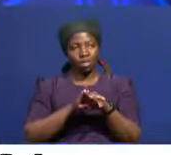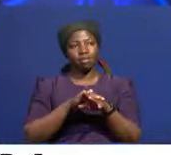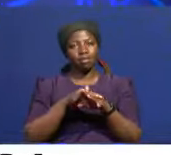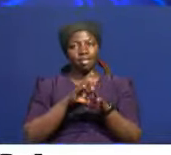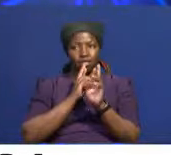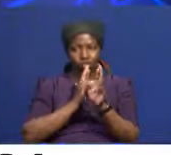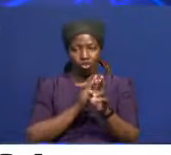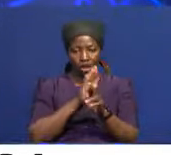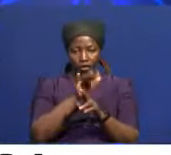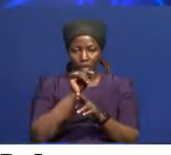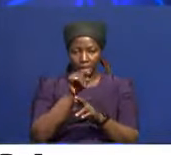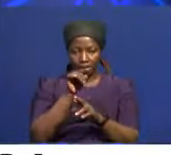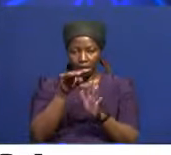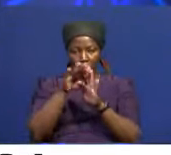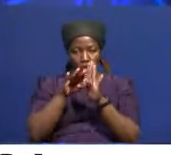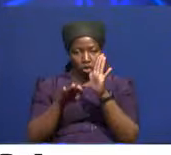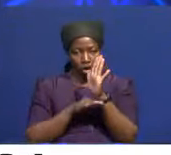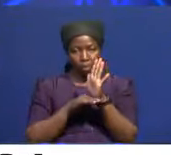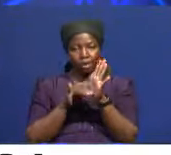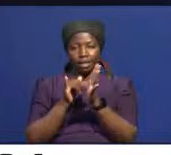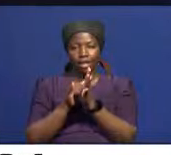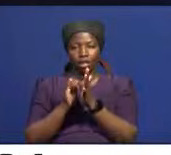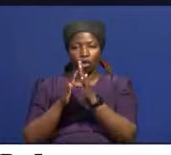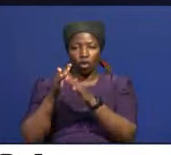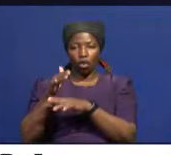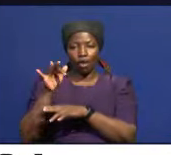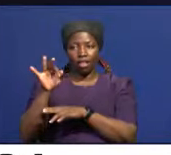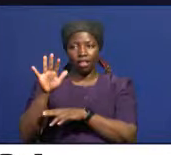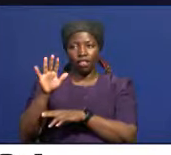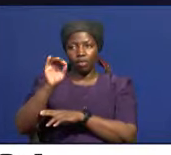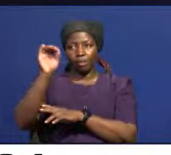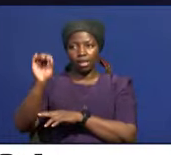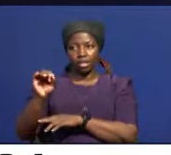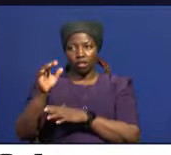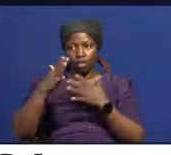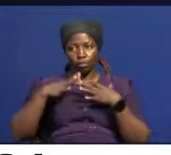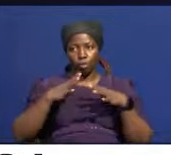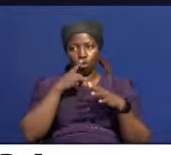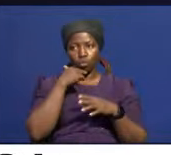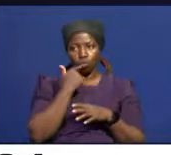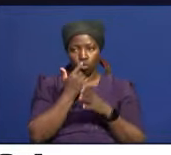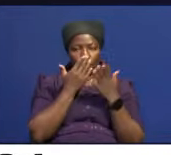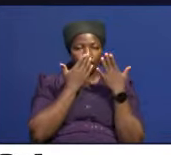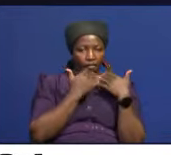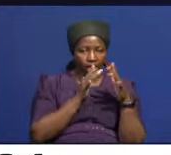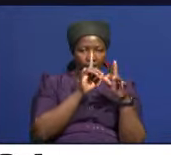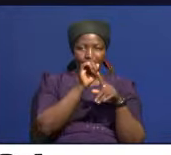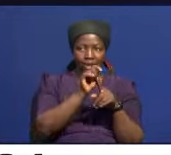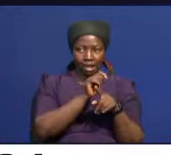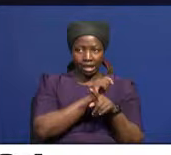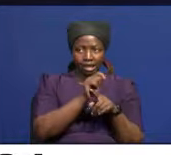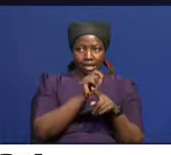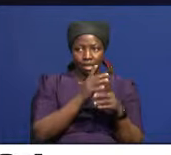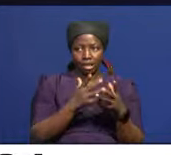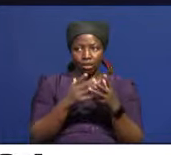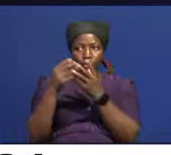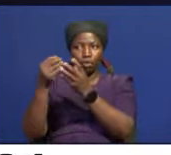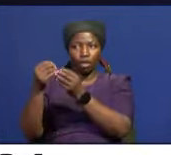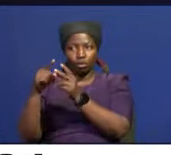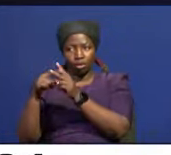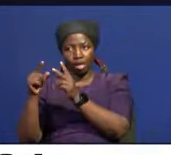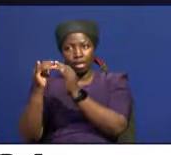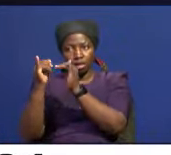initiative is that over 35% of people who have completed training went on to start